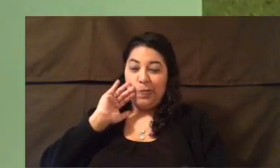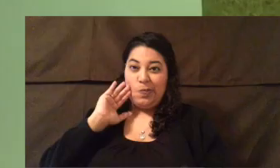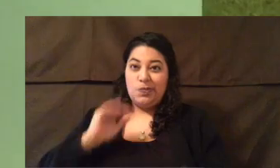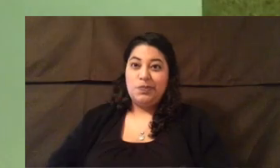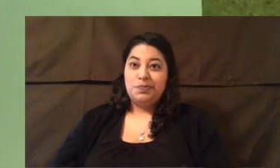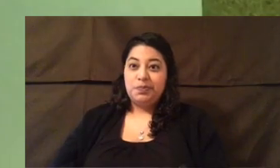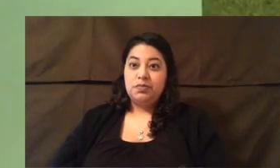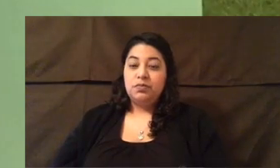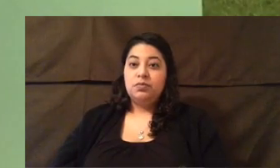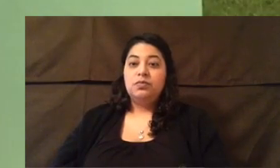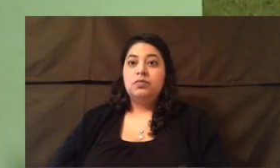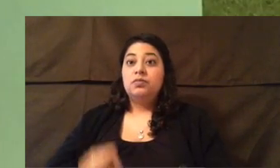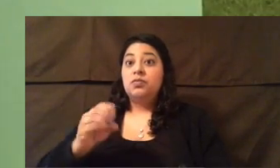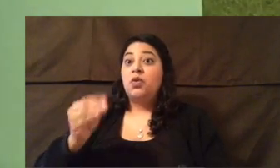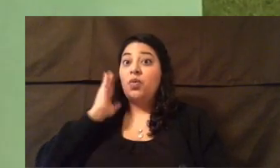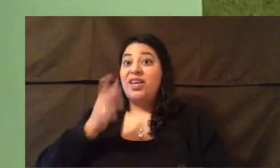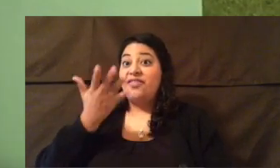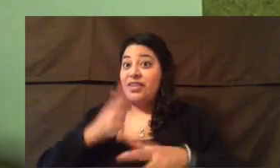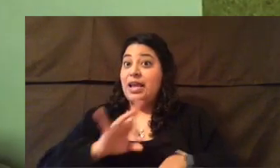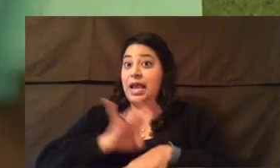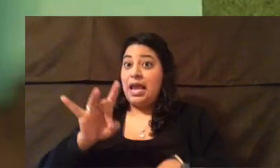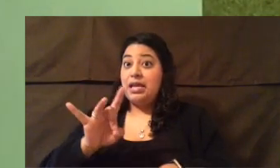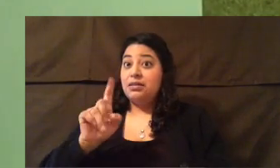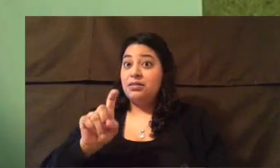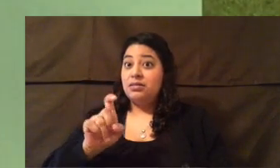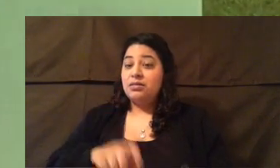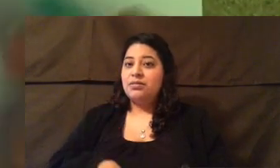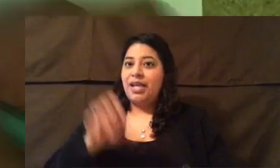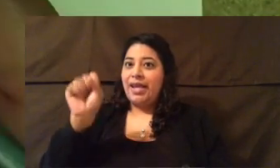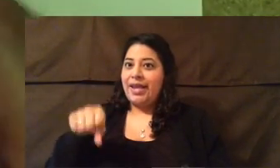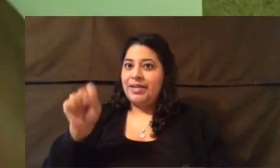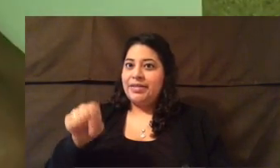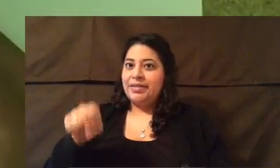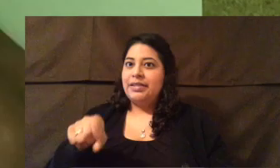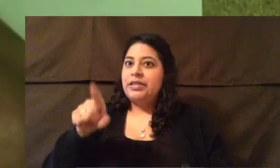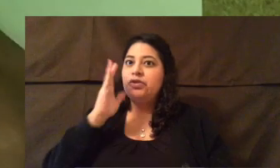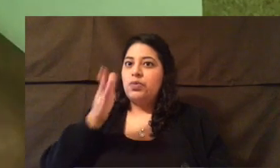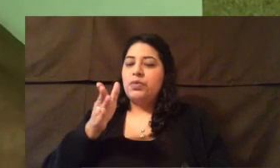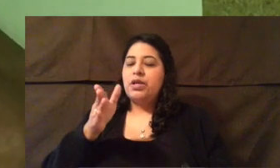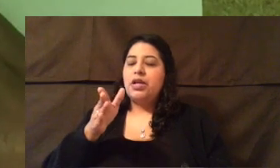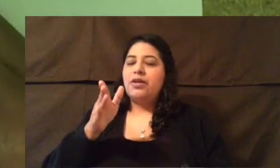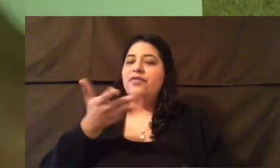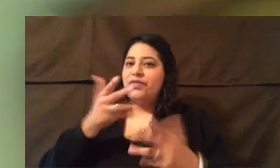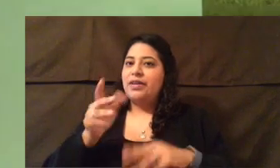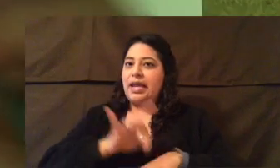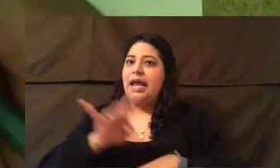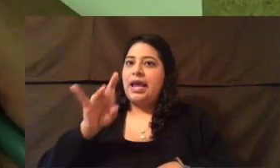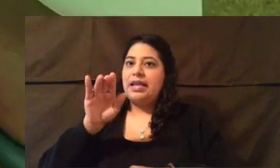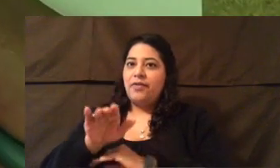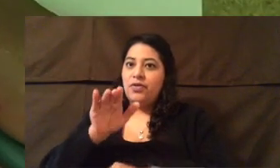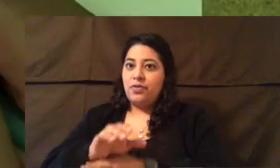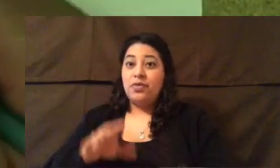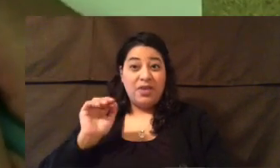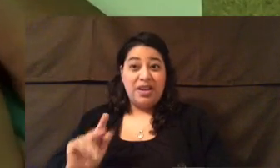is what time Miss Olvera will finish. So will she be finished by 8 p.m.? Yes, she will be